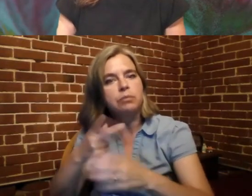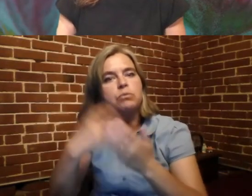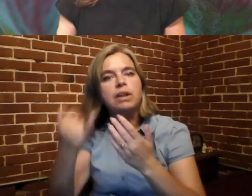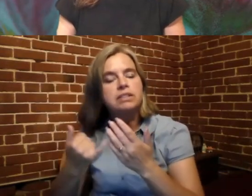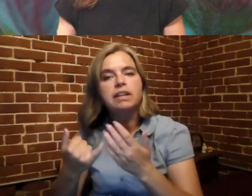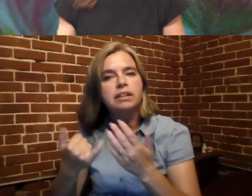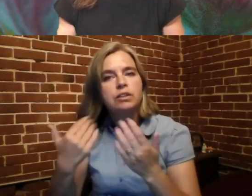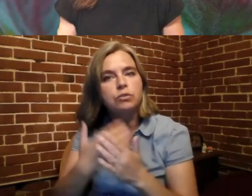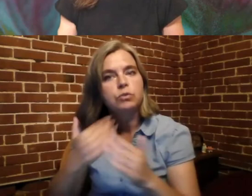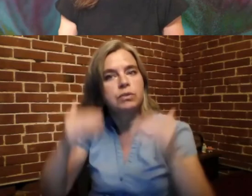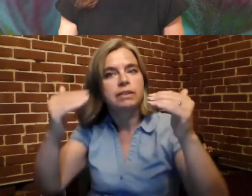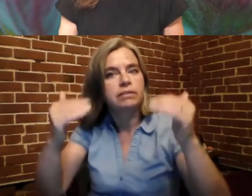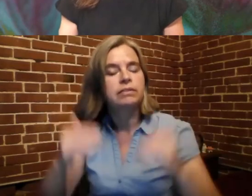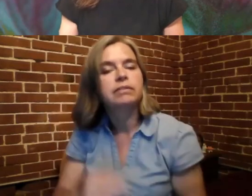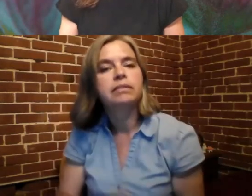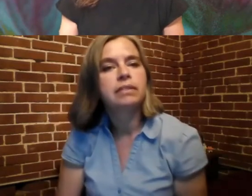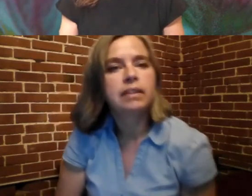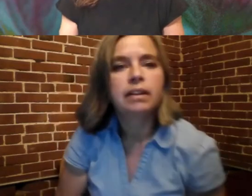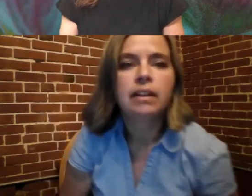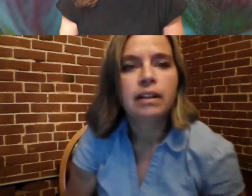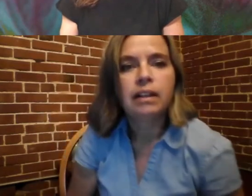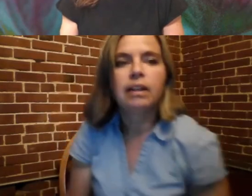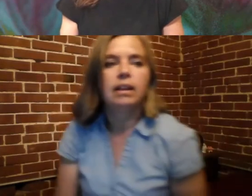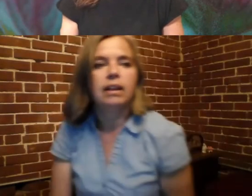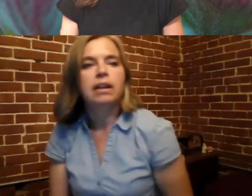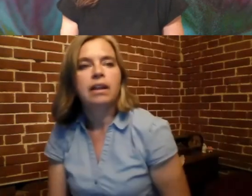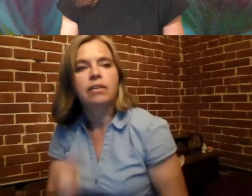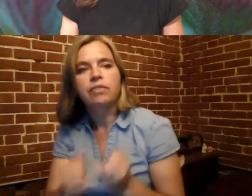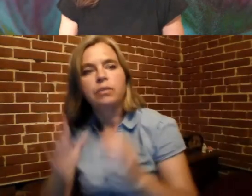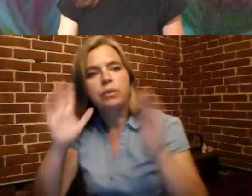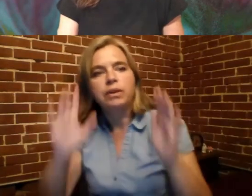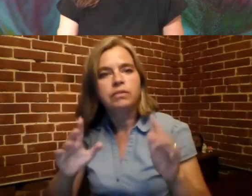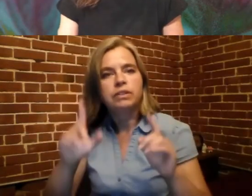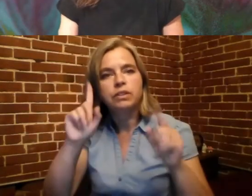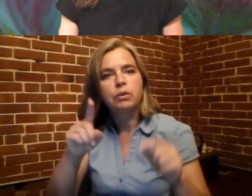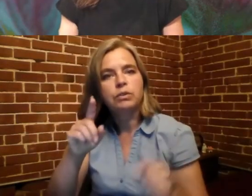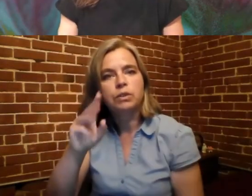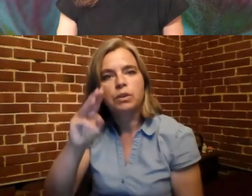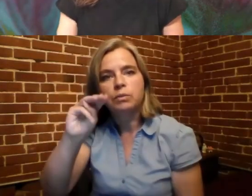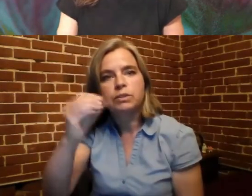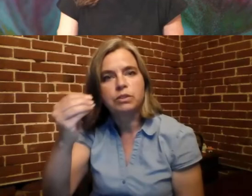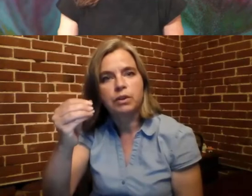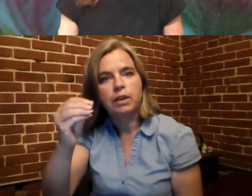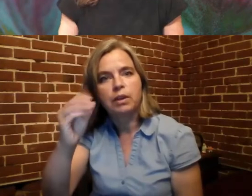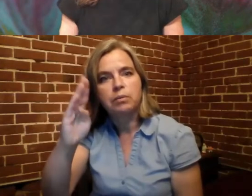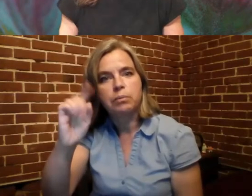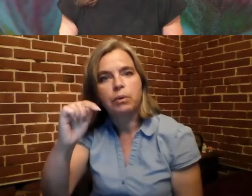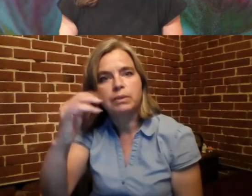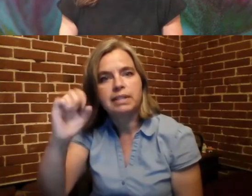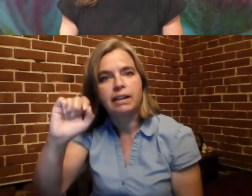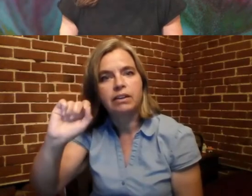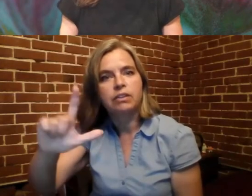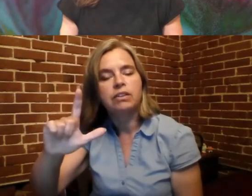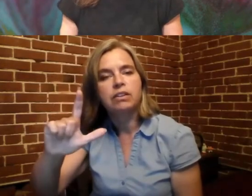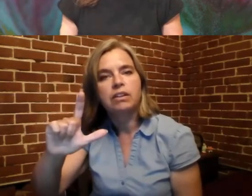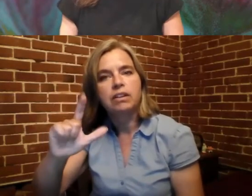And then I guess finally it was so delightful to be at the Missouri Botanical Gardens installing in May, because it was the first time